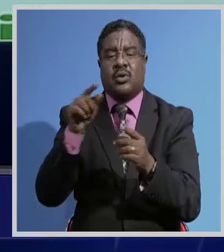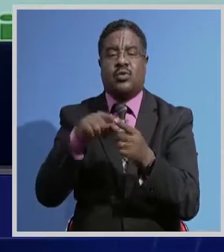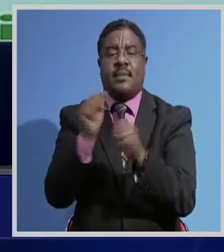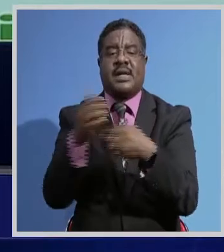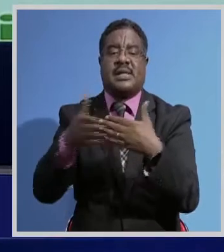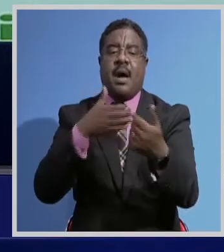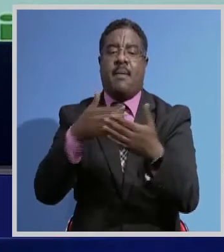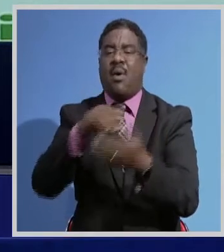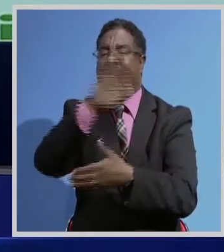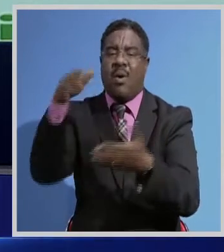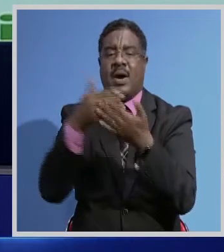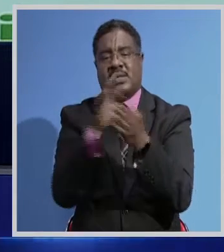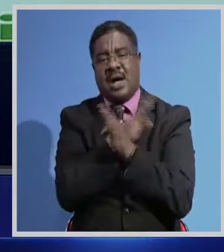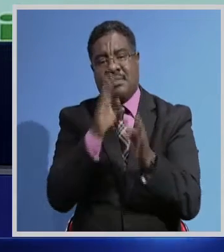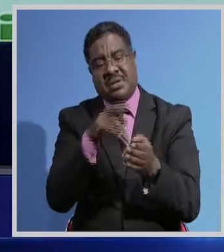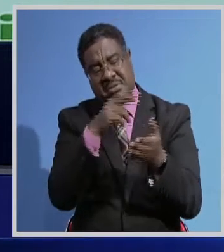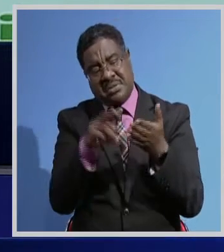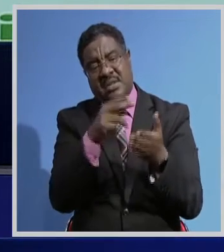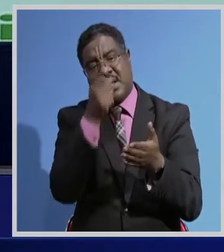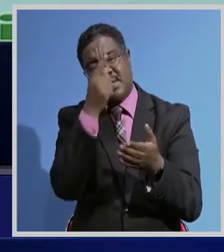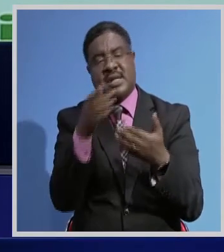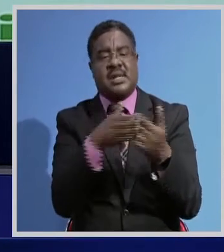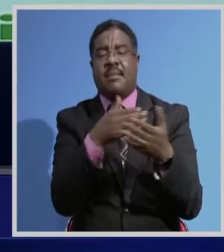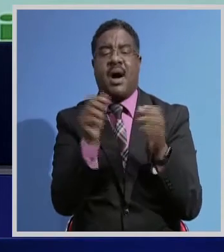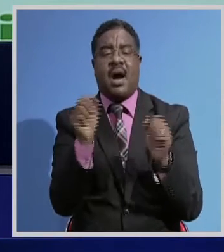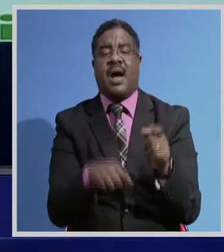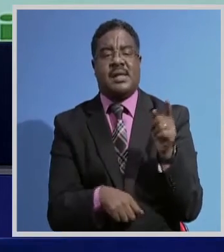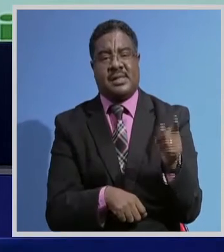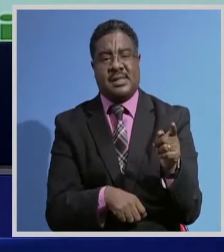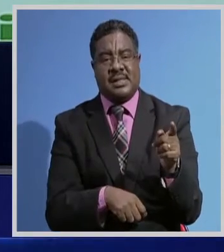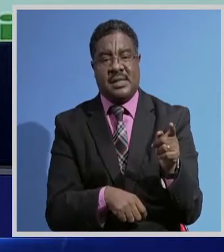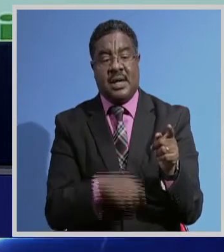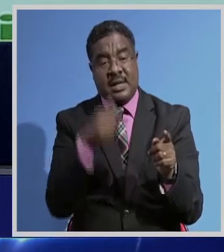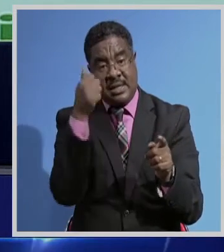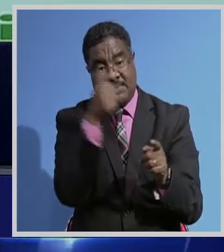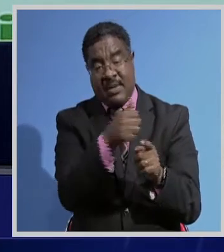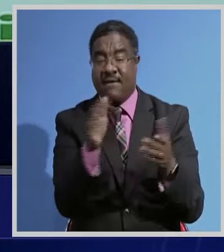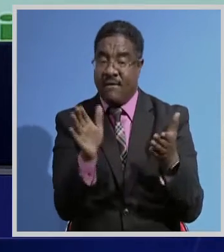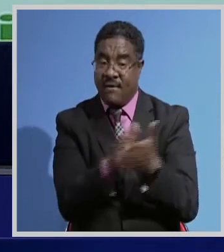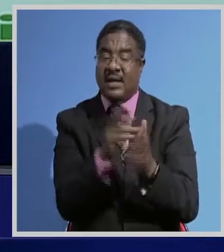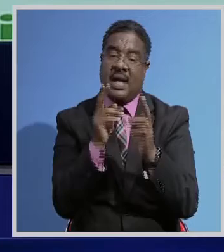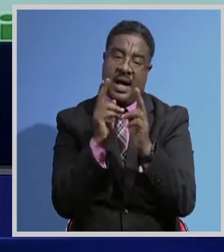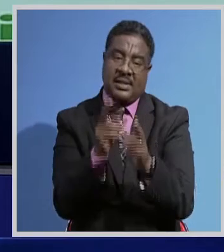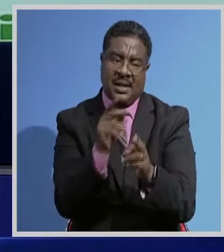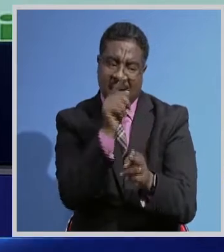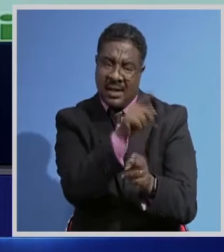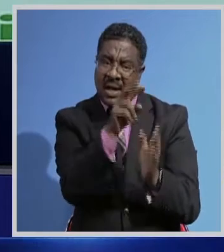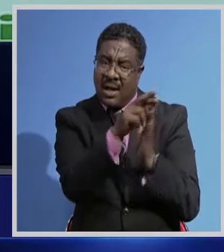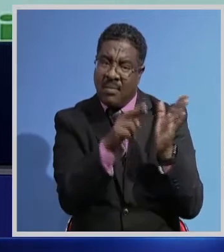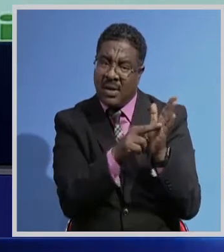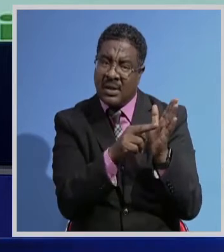to understand by having illustrations. Dr. SICHEMBE was, however, quick to mention that the Simplified report is